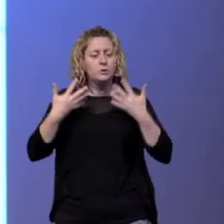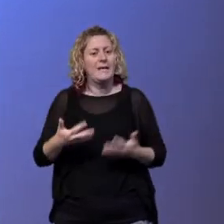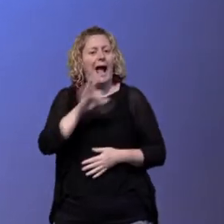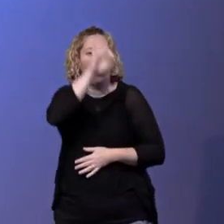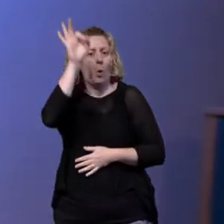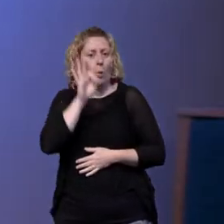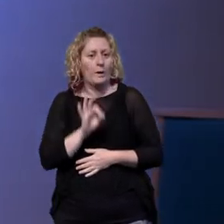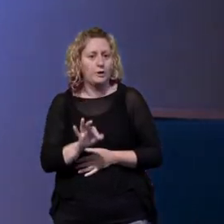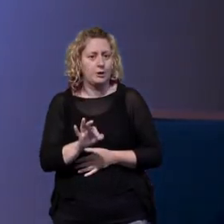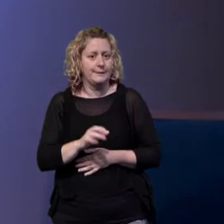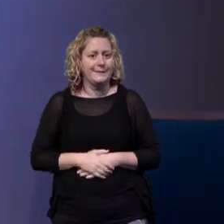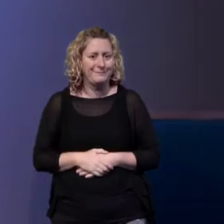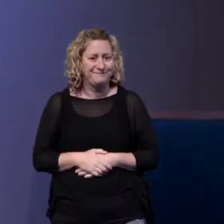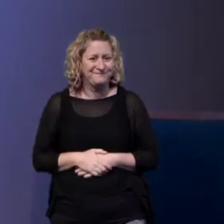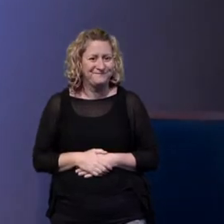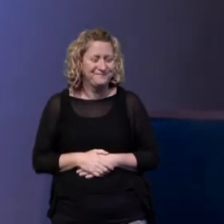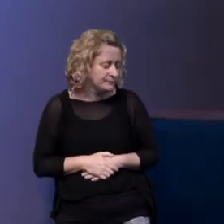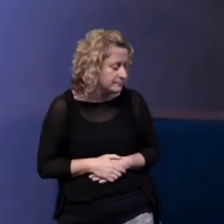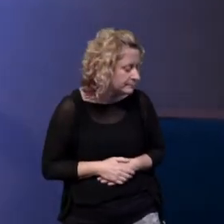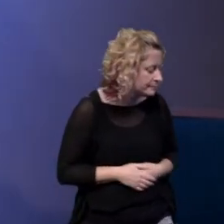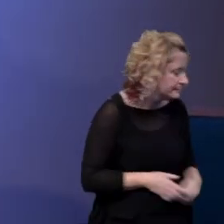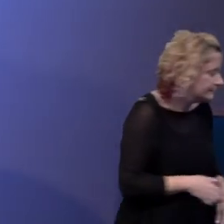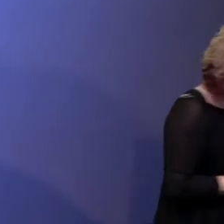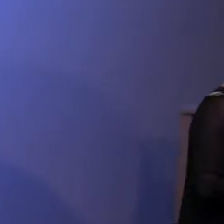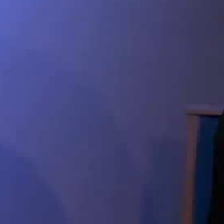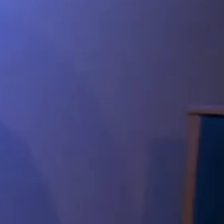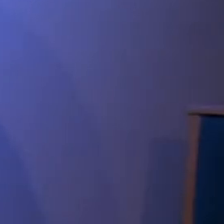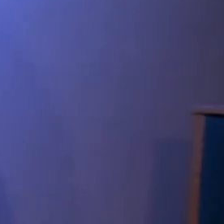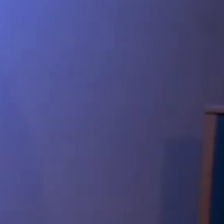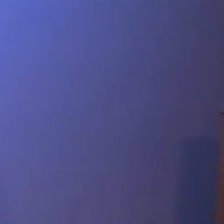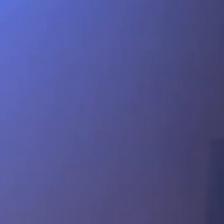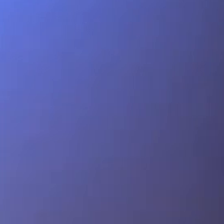them out? Thanks a lot, Ben, if anyone's got any questions.